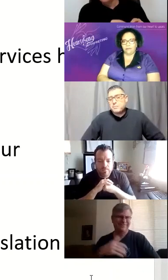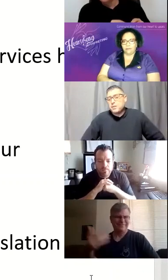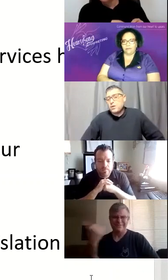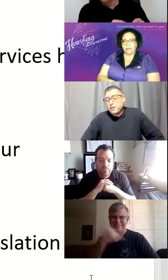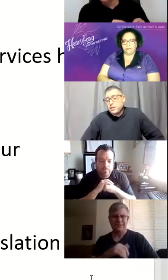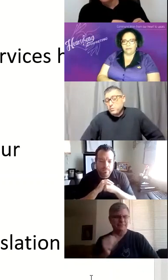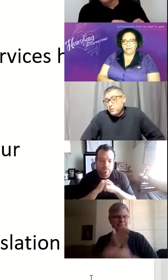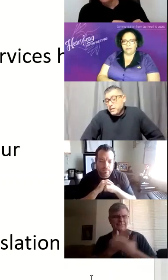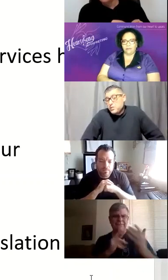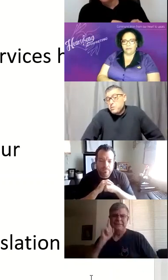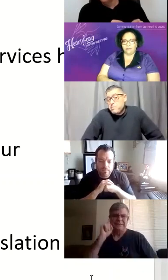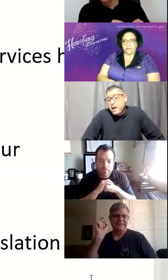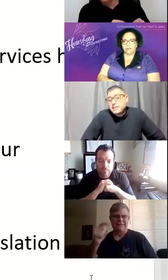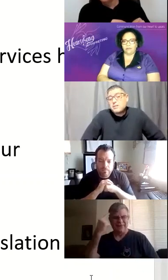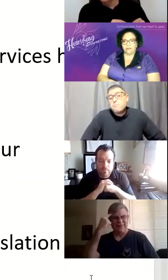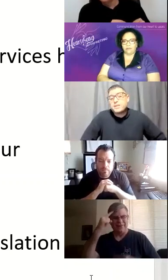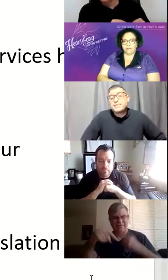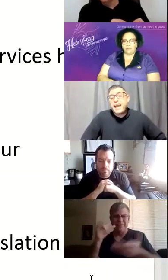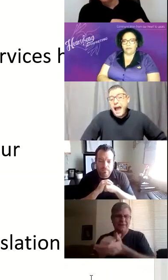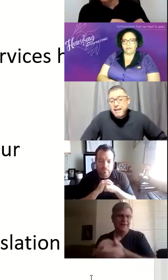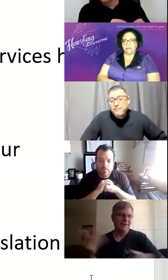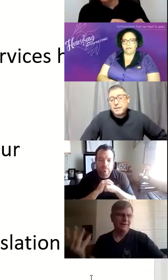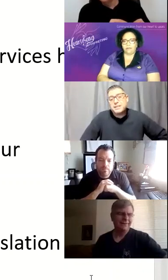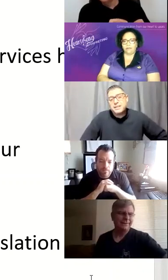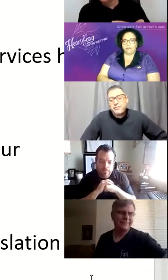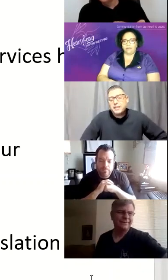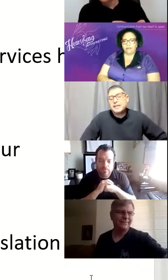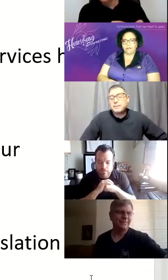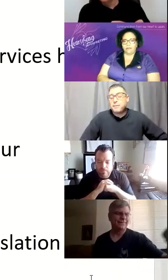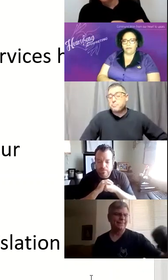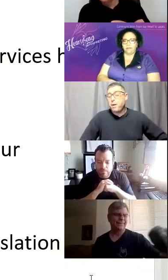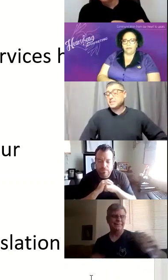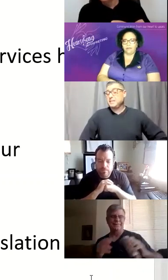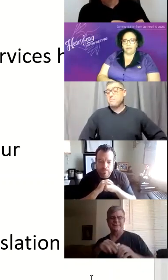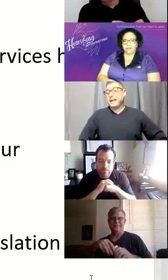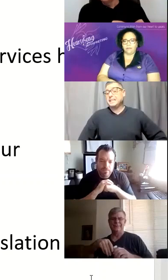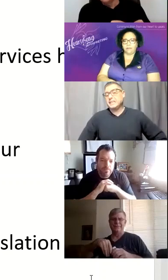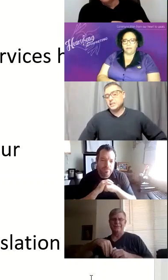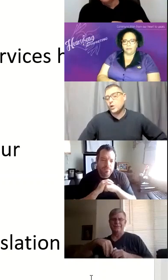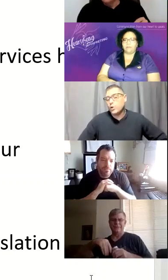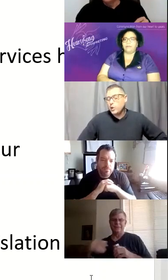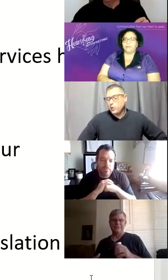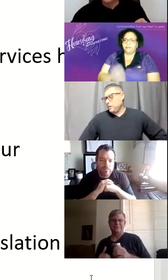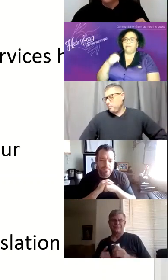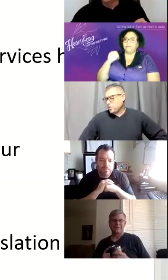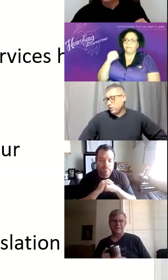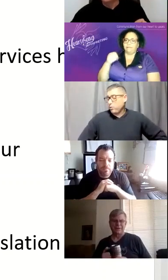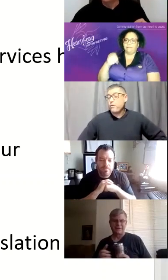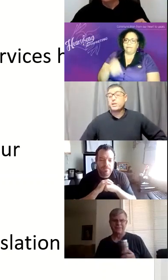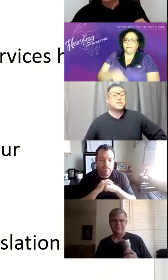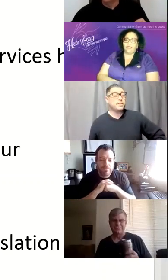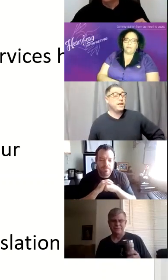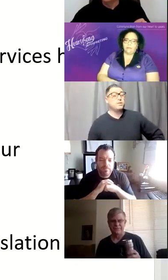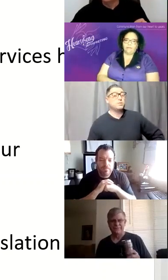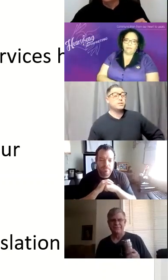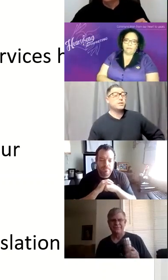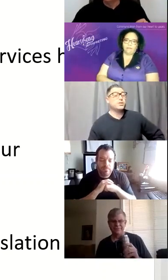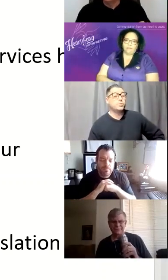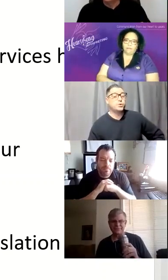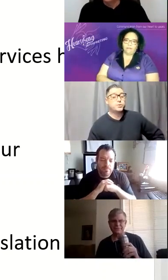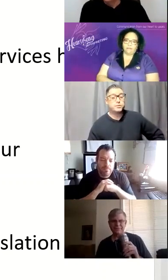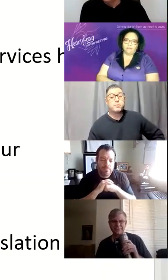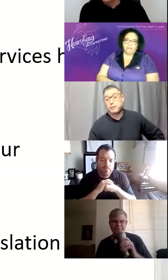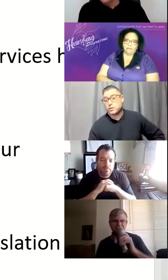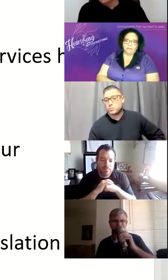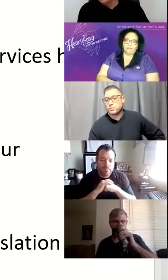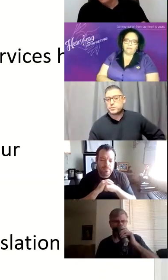of them, you know, we need to remind it's important to have them. The deaf need to keep that positive mindset. So we need to make sure that we focus on that also with the